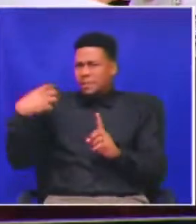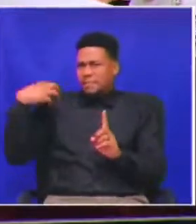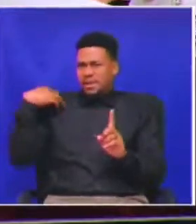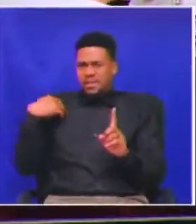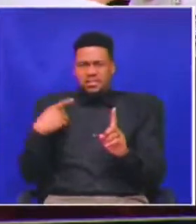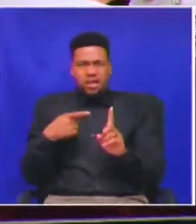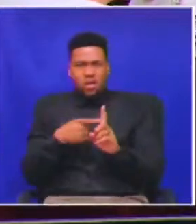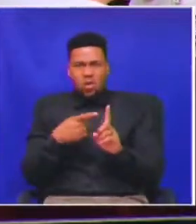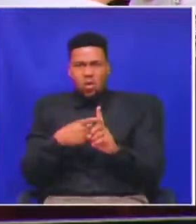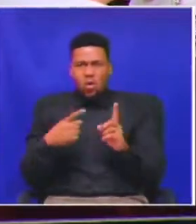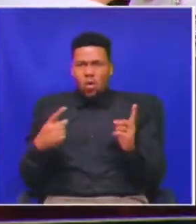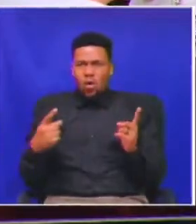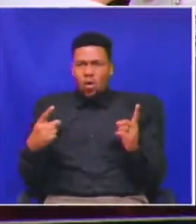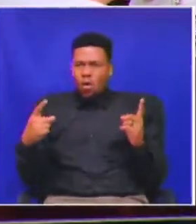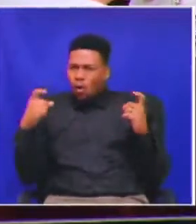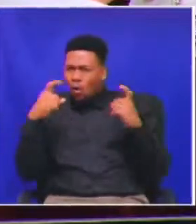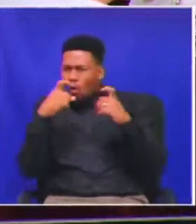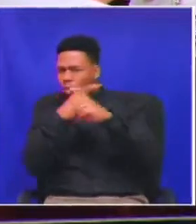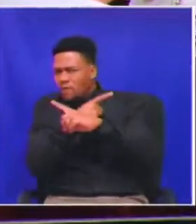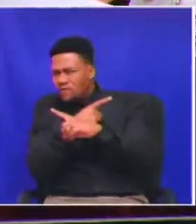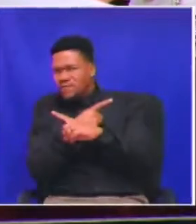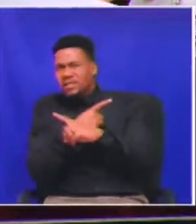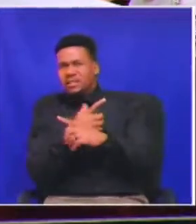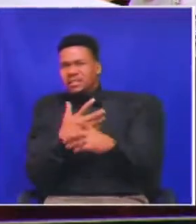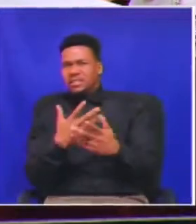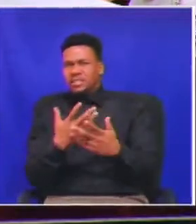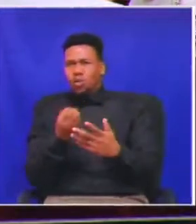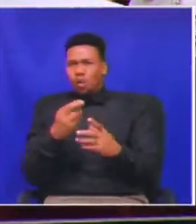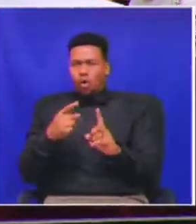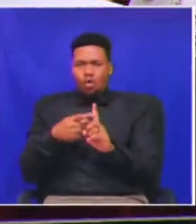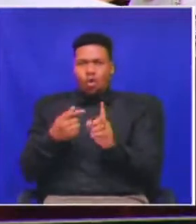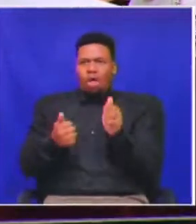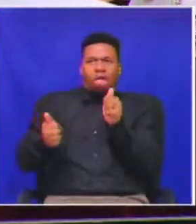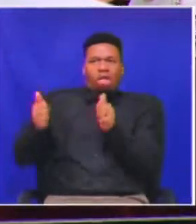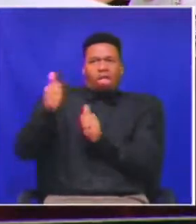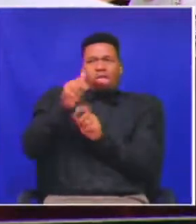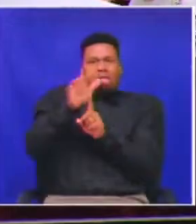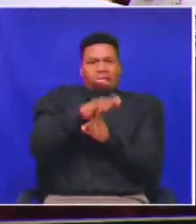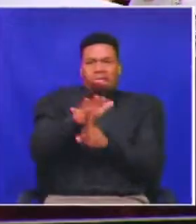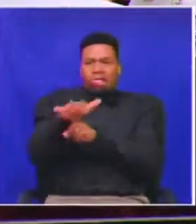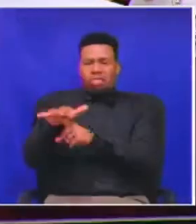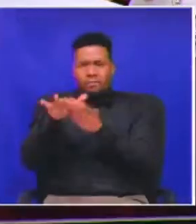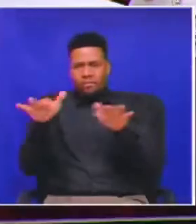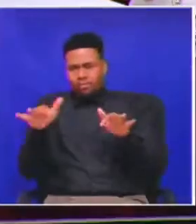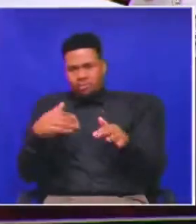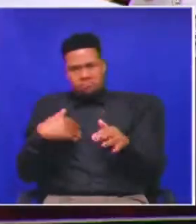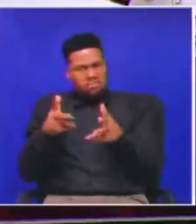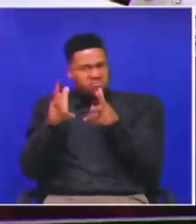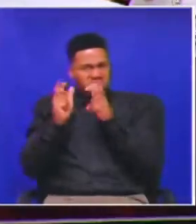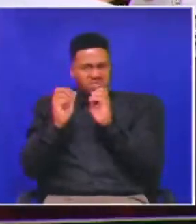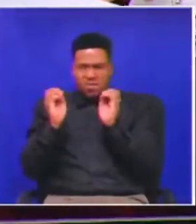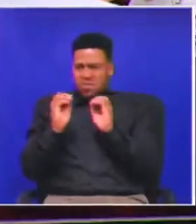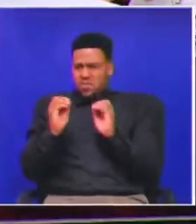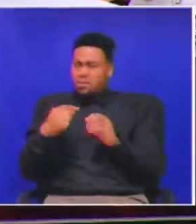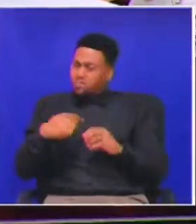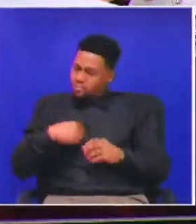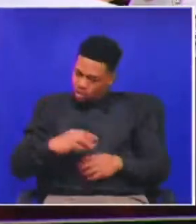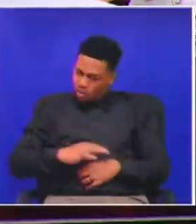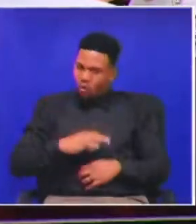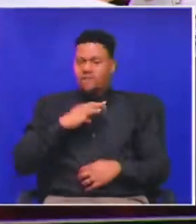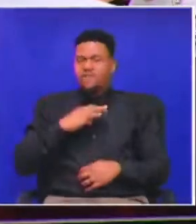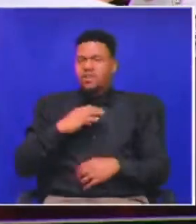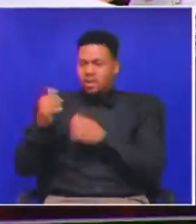to over-dominate the discussions in any panel. So confidence is what I have in the chair of this